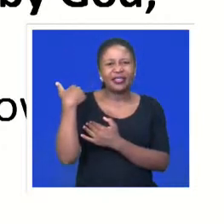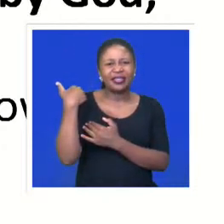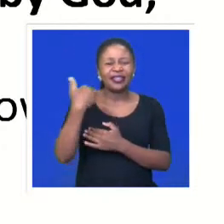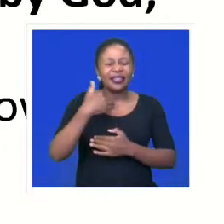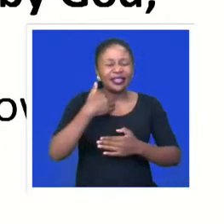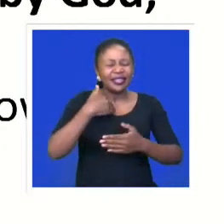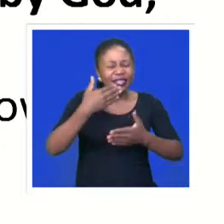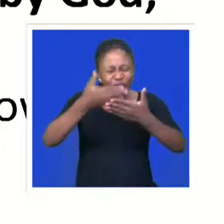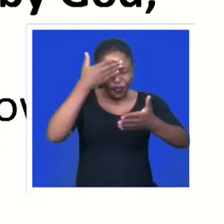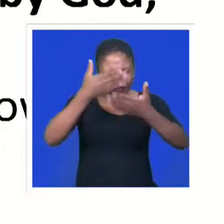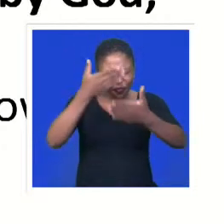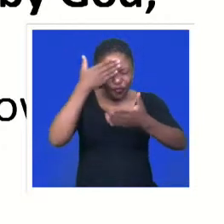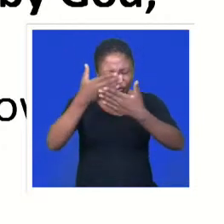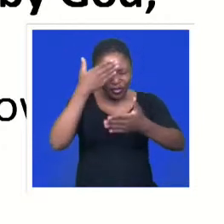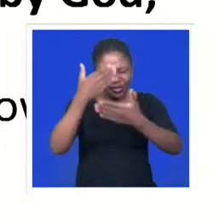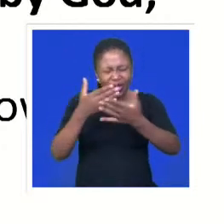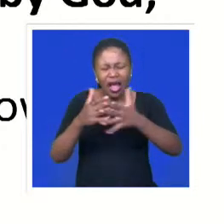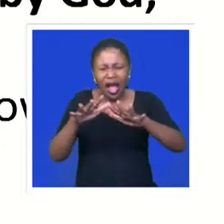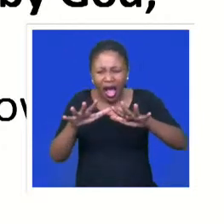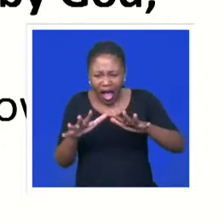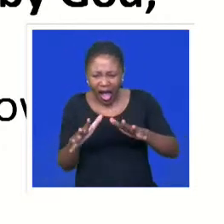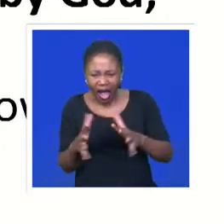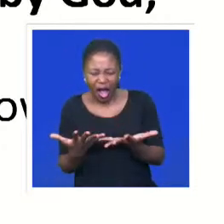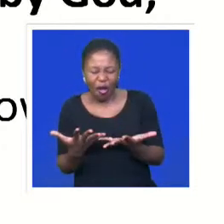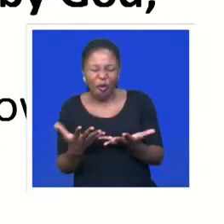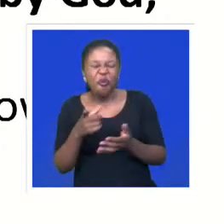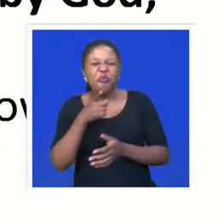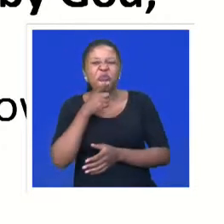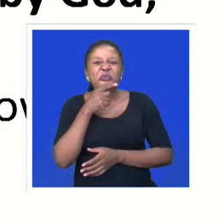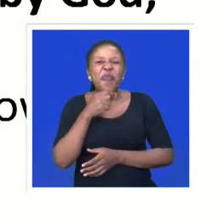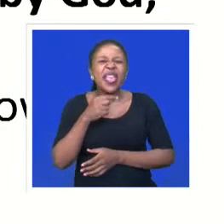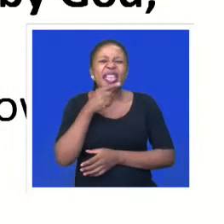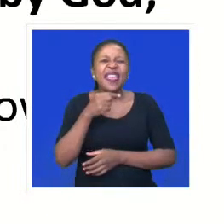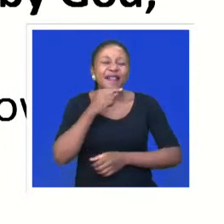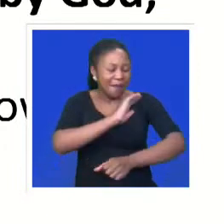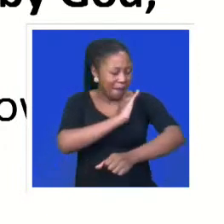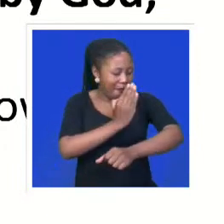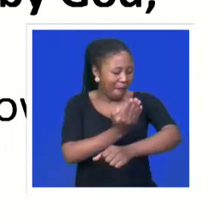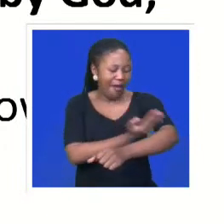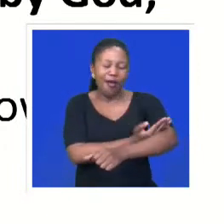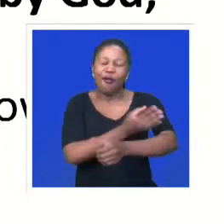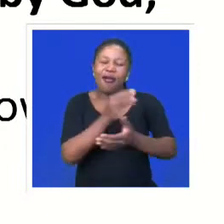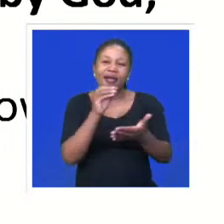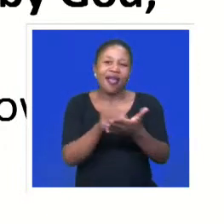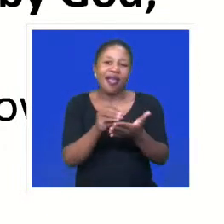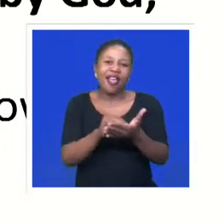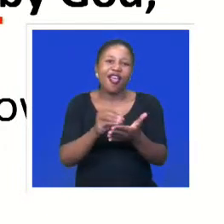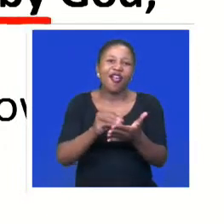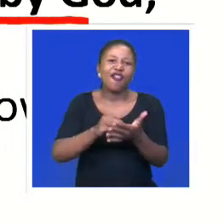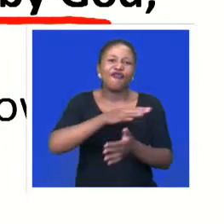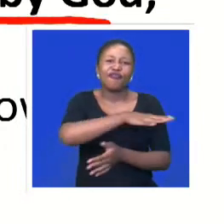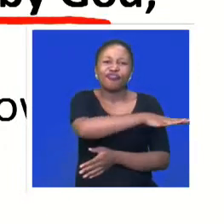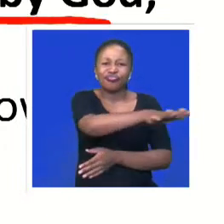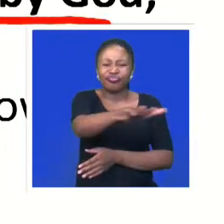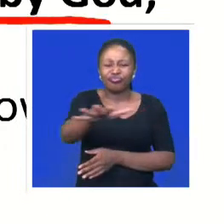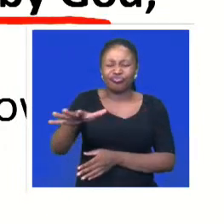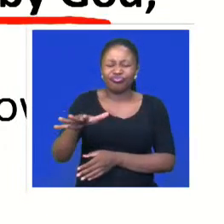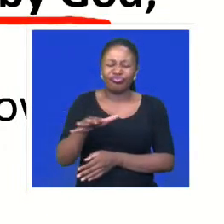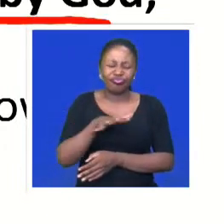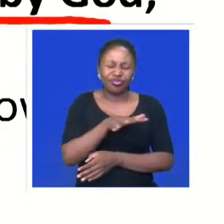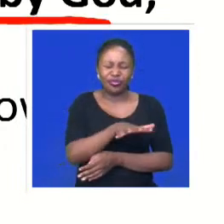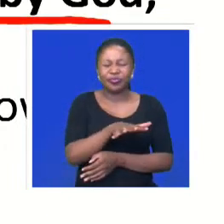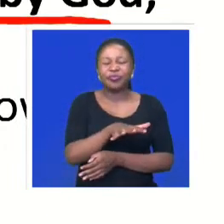Man's authority over nature. What is nature? Nature is everything created by